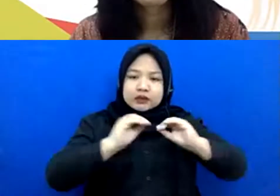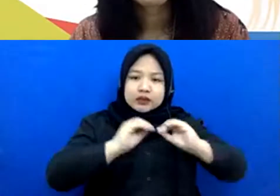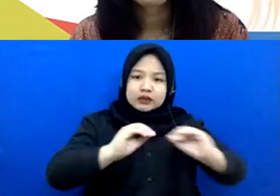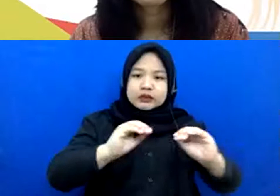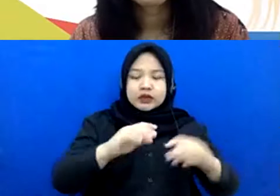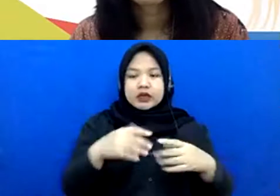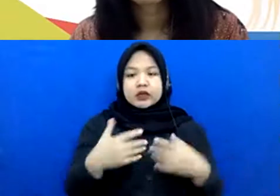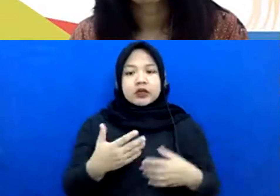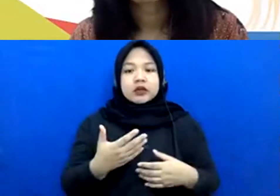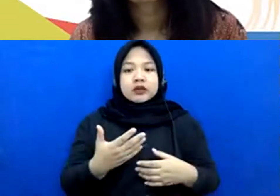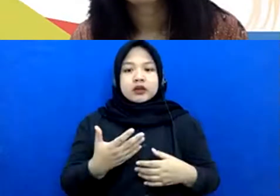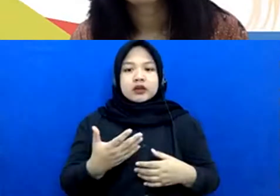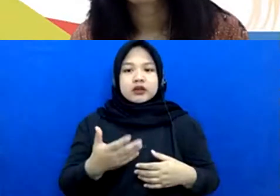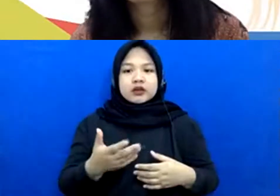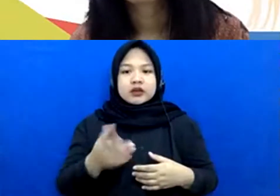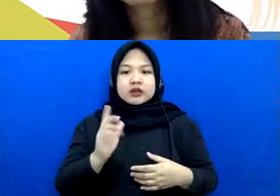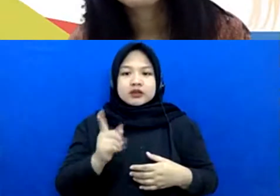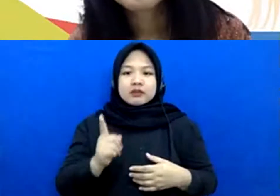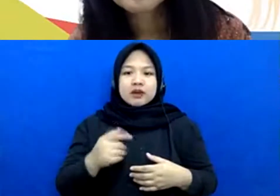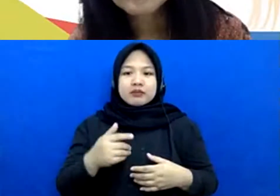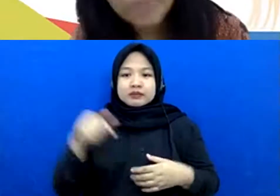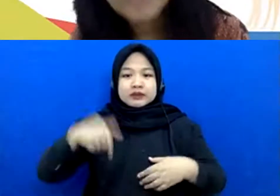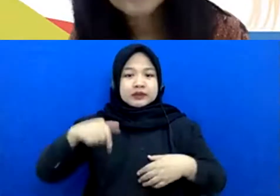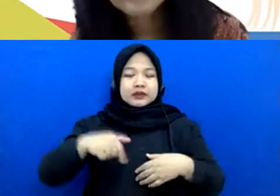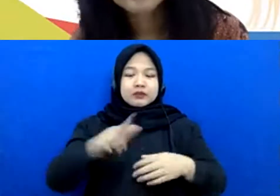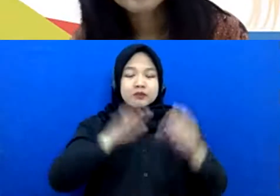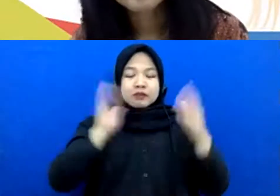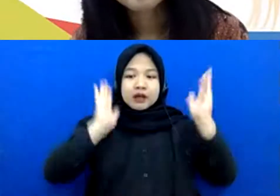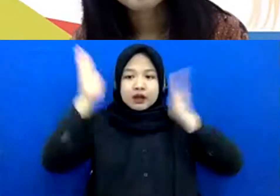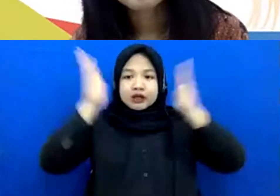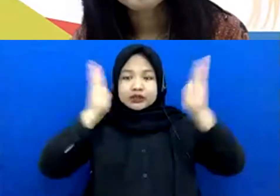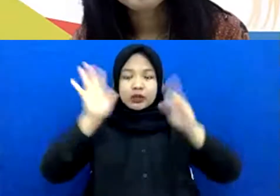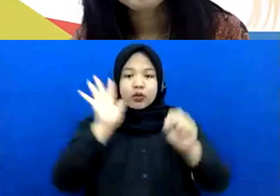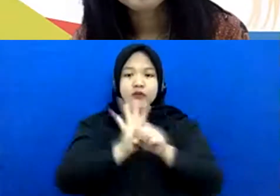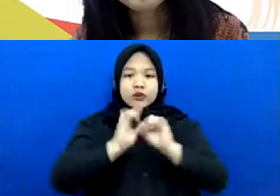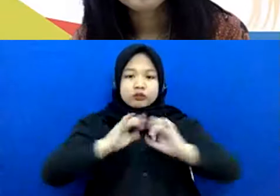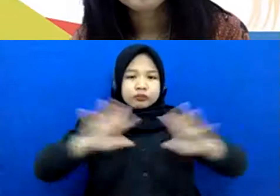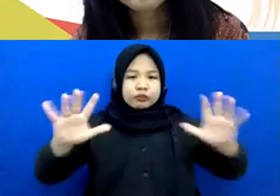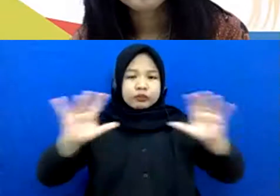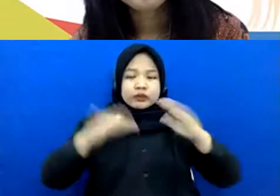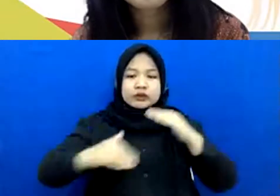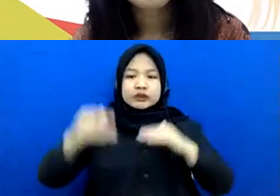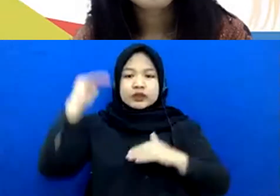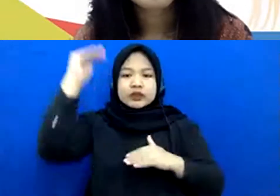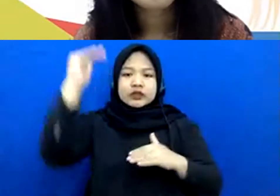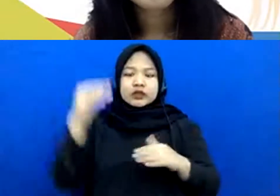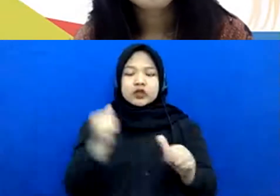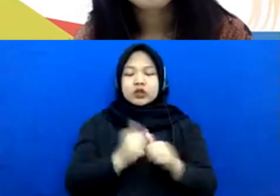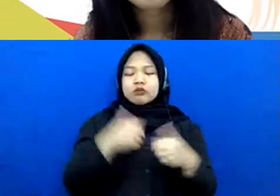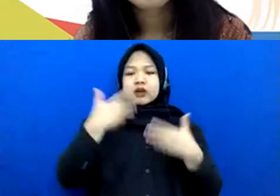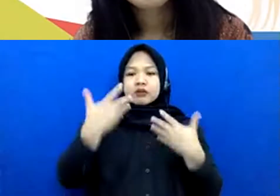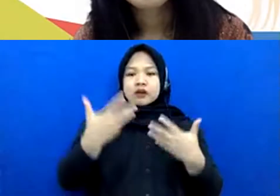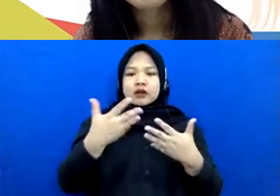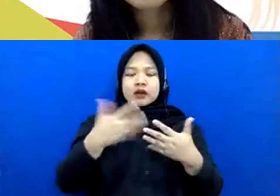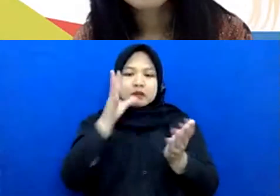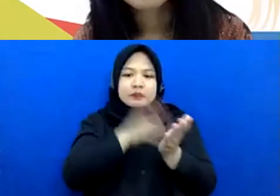the heavy wave, we call it heavy wave of COVID-19. Yep. How is the lesson going on? Yeah. How